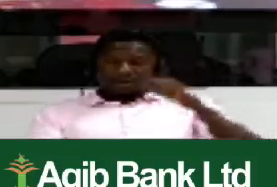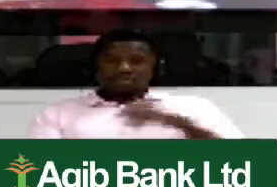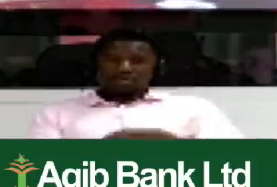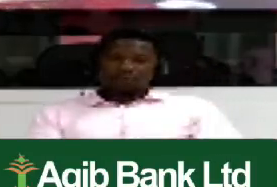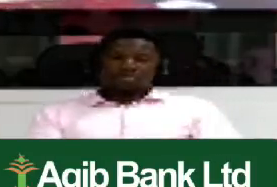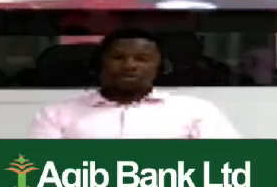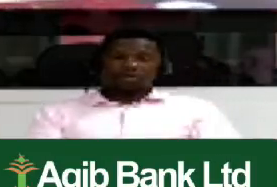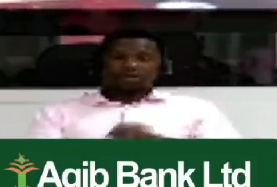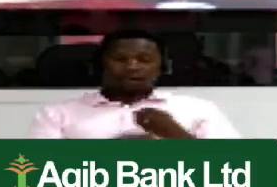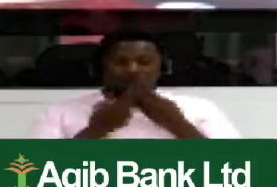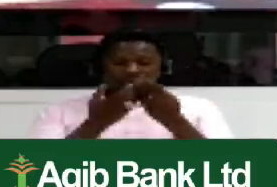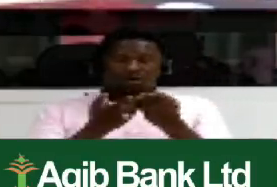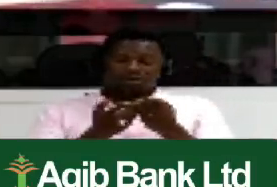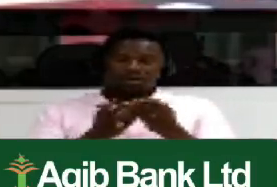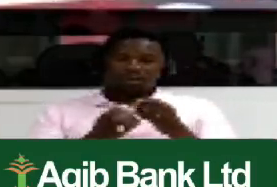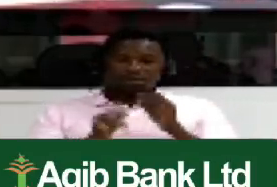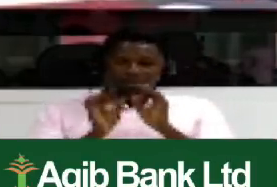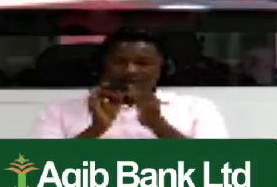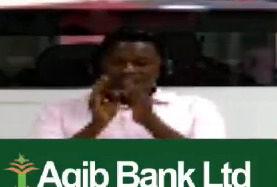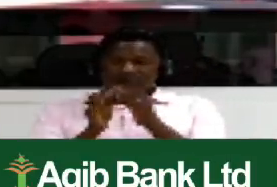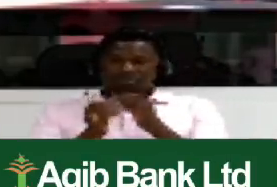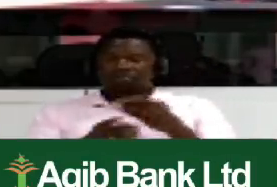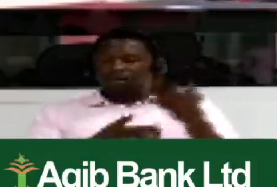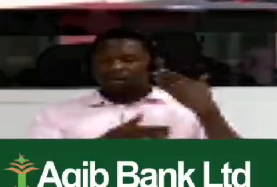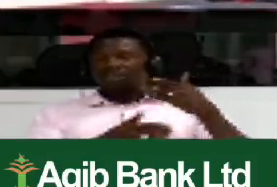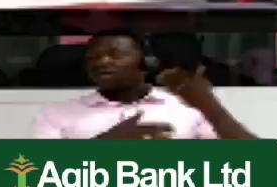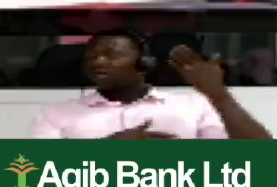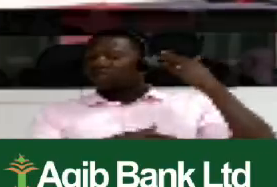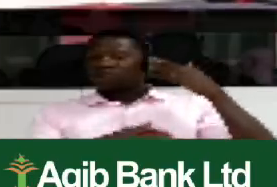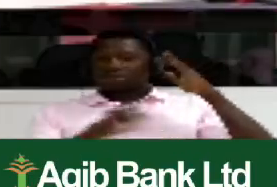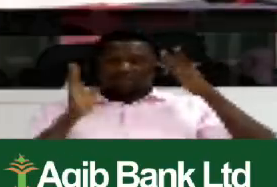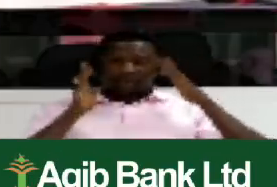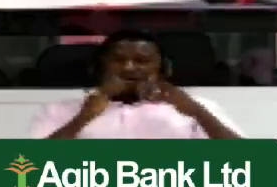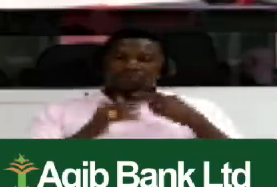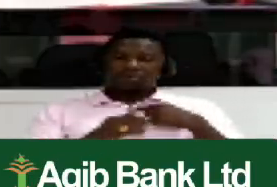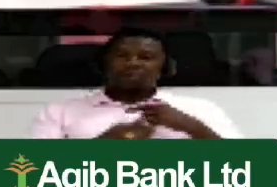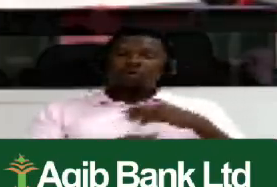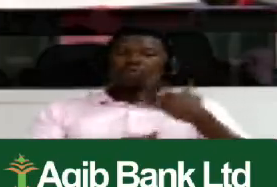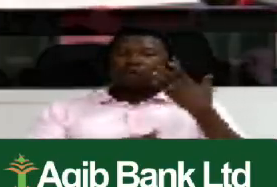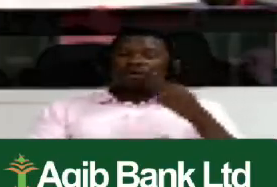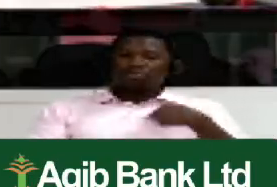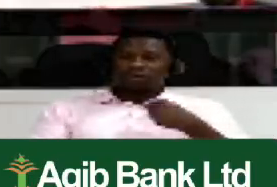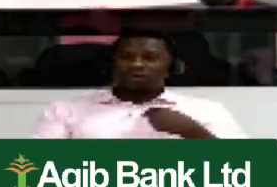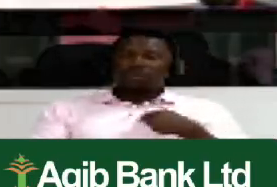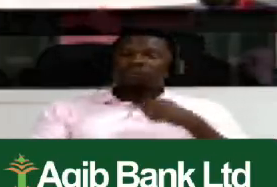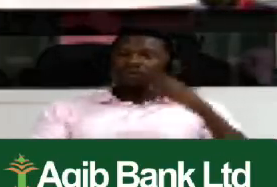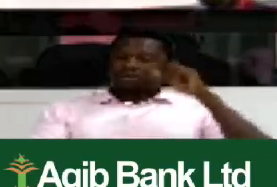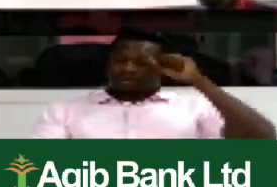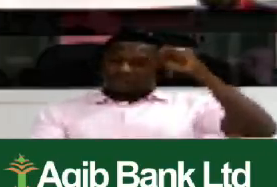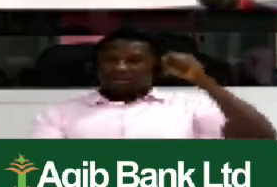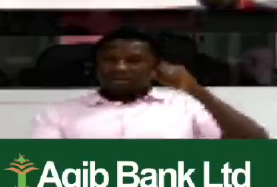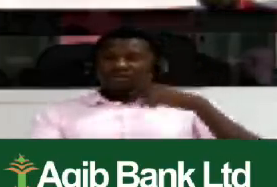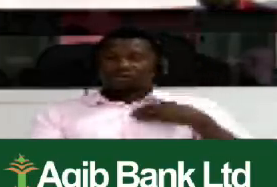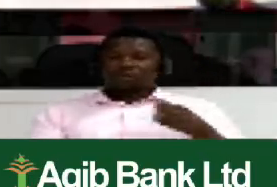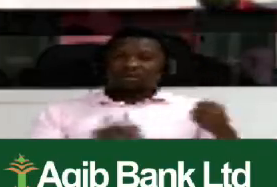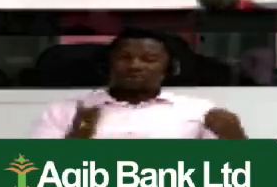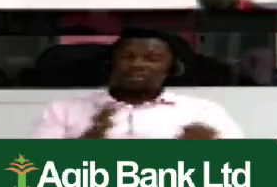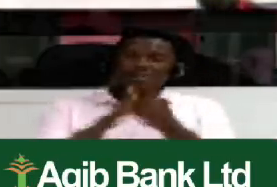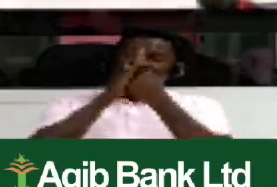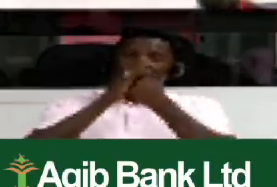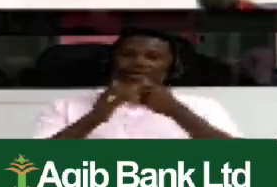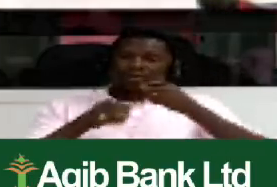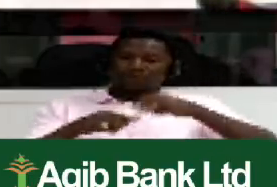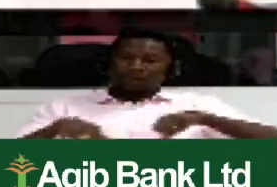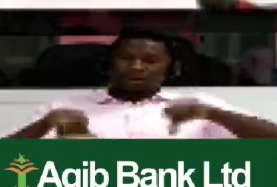I just narrated this because there was an event when I was president. There was an accident